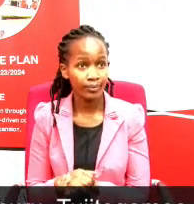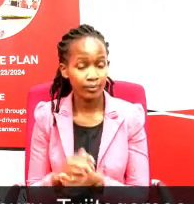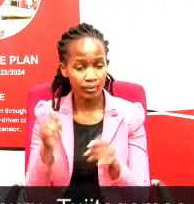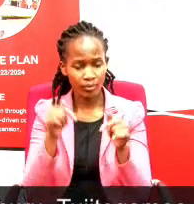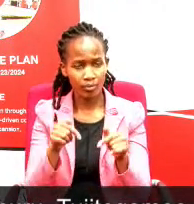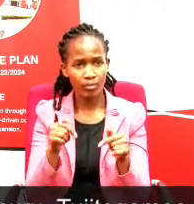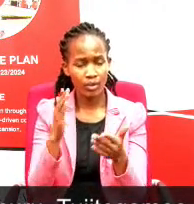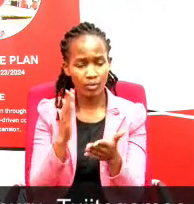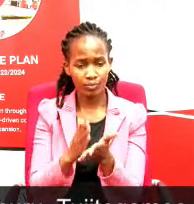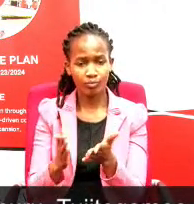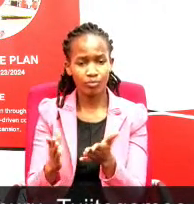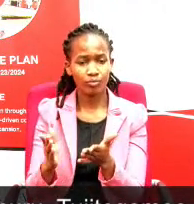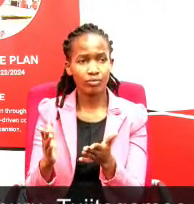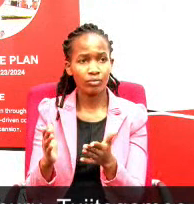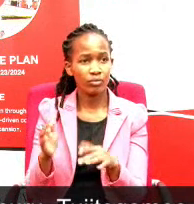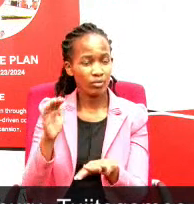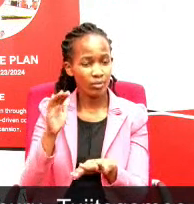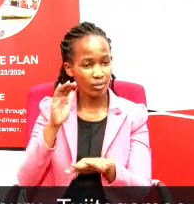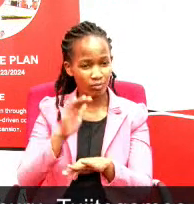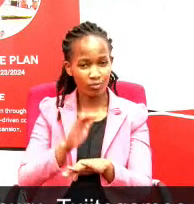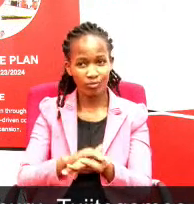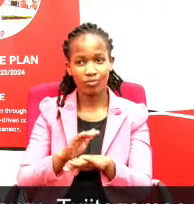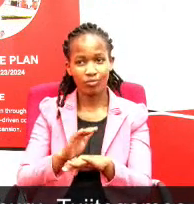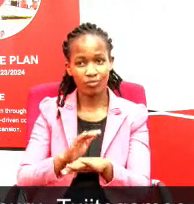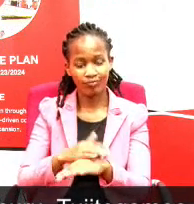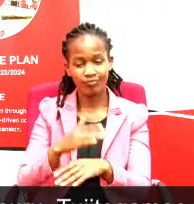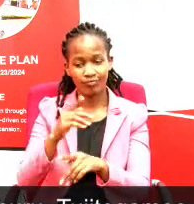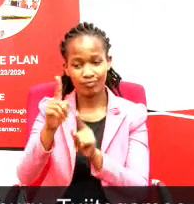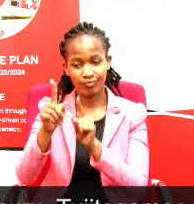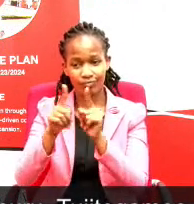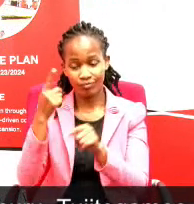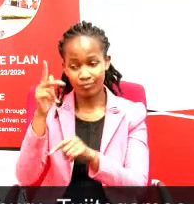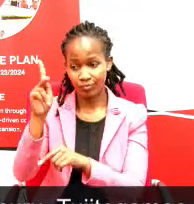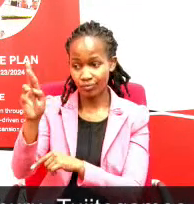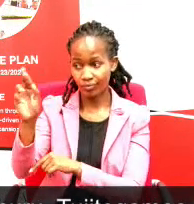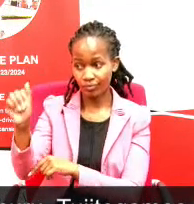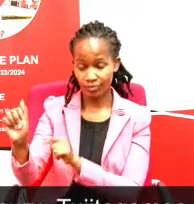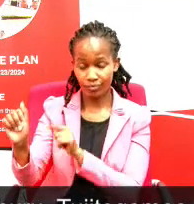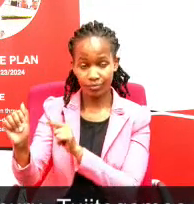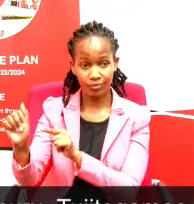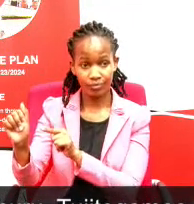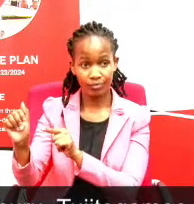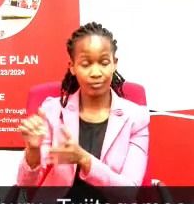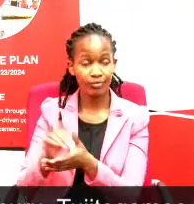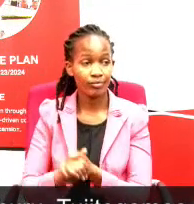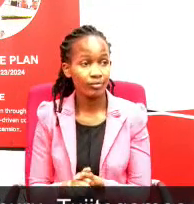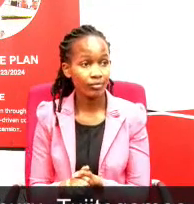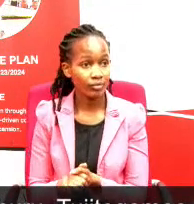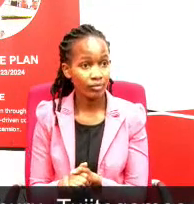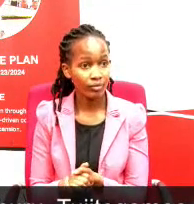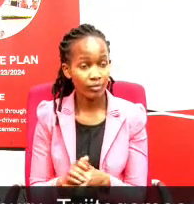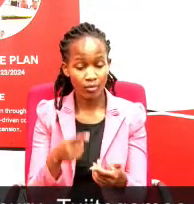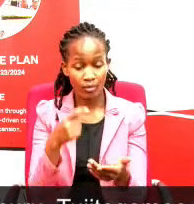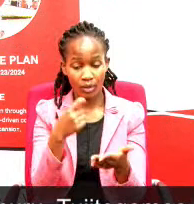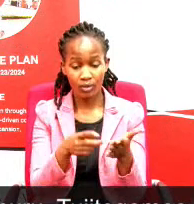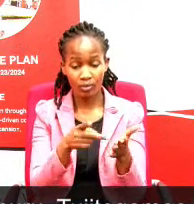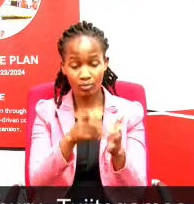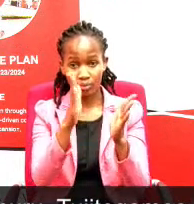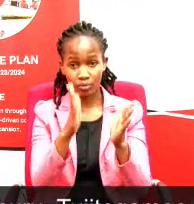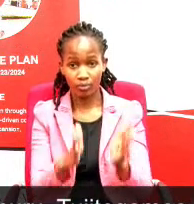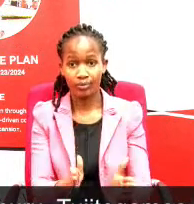Today marks a great milestone for the Kenya Revenue Authority and the